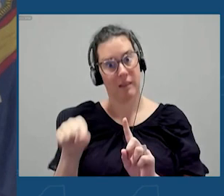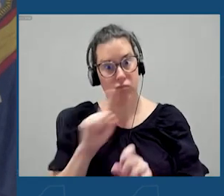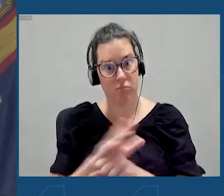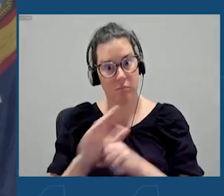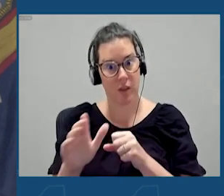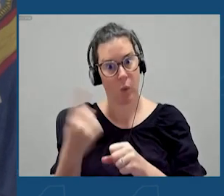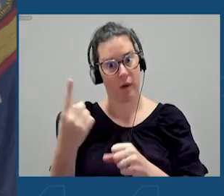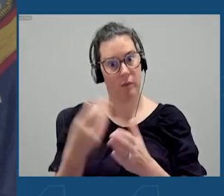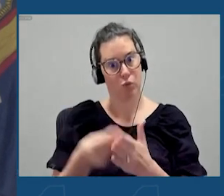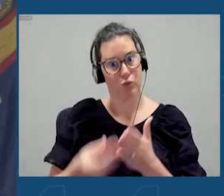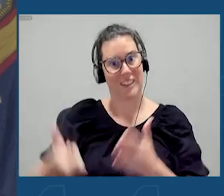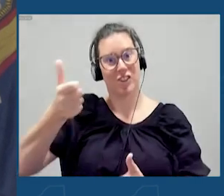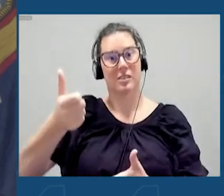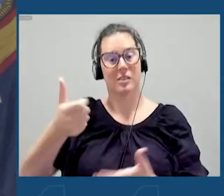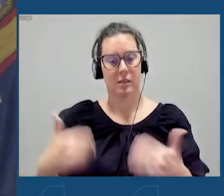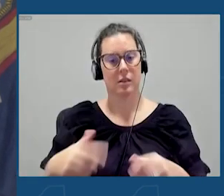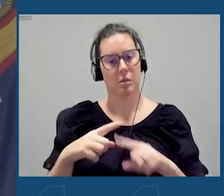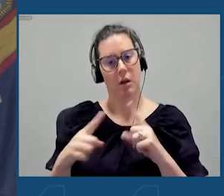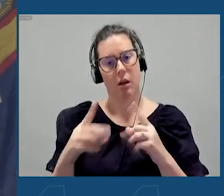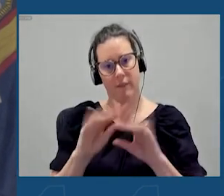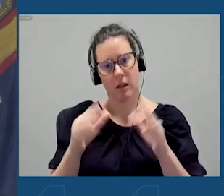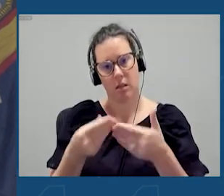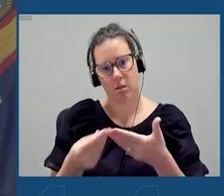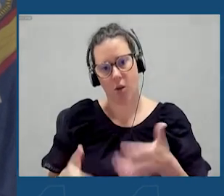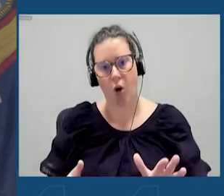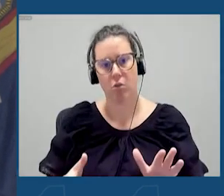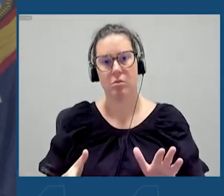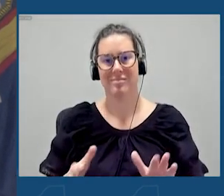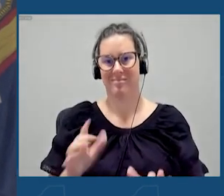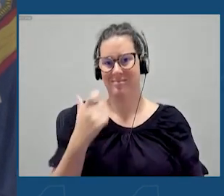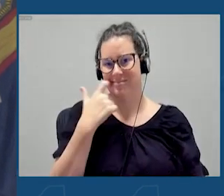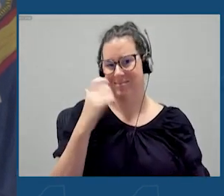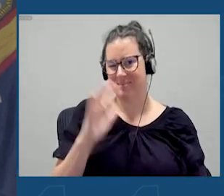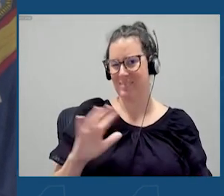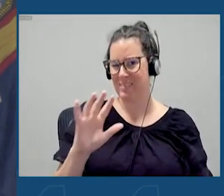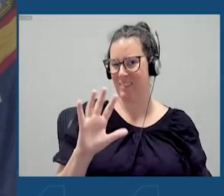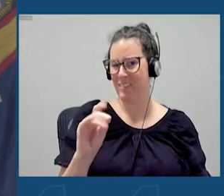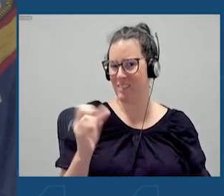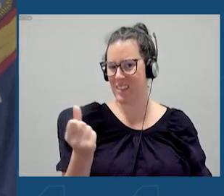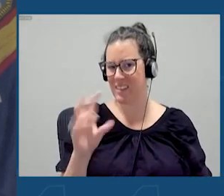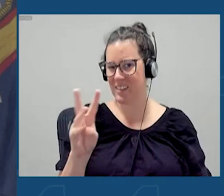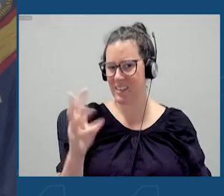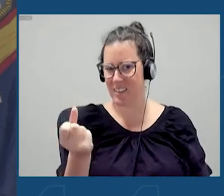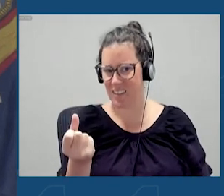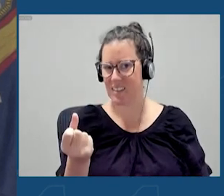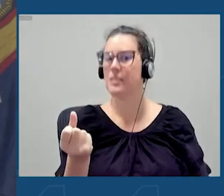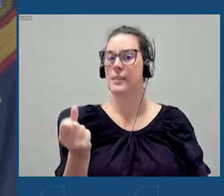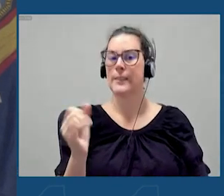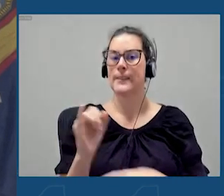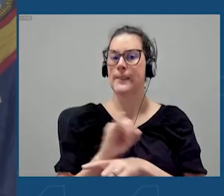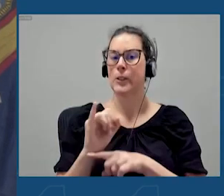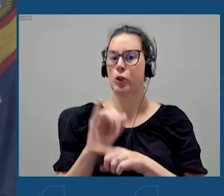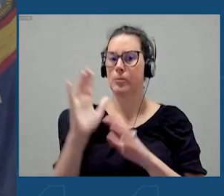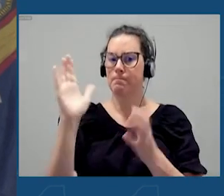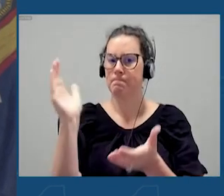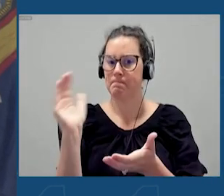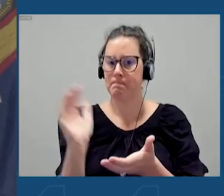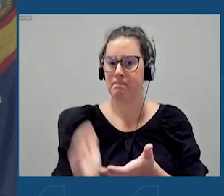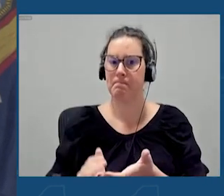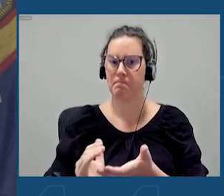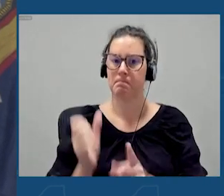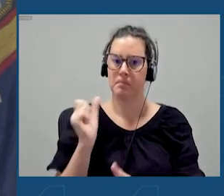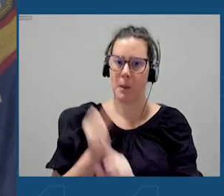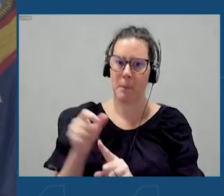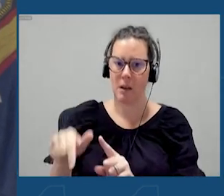And we obviously lost that by mid-century, last century. Deindustrialization had a big impact. It wasn't just here. It was not just the